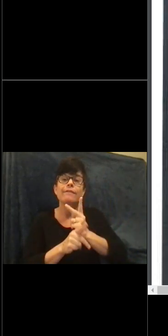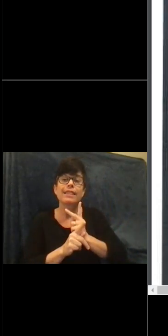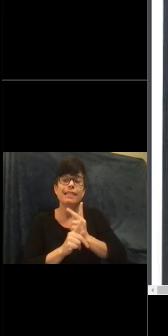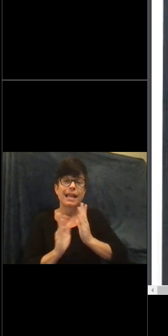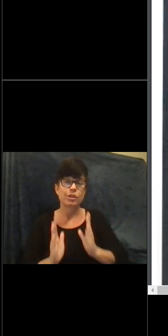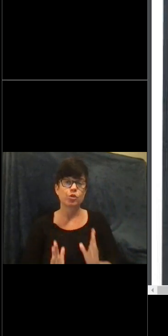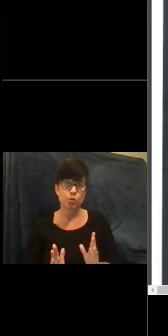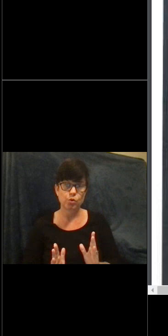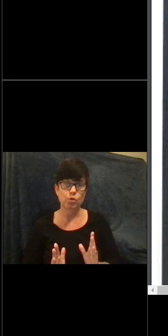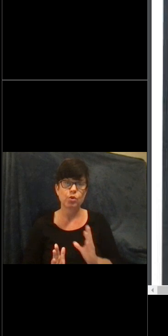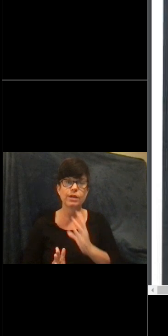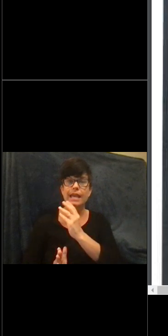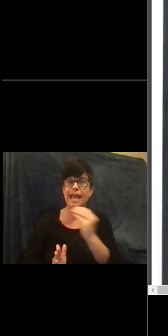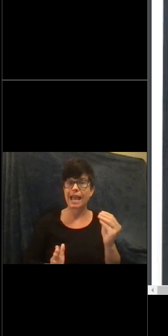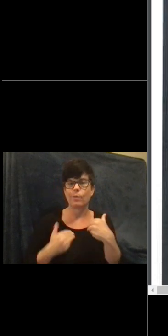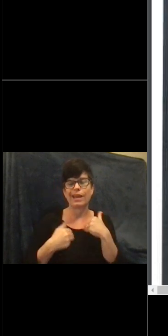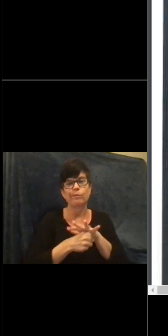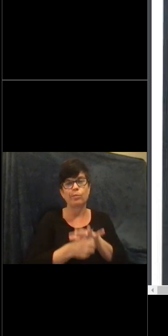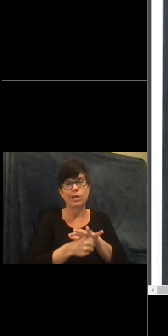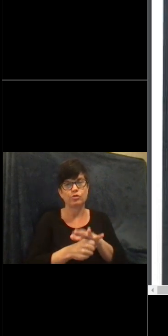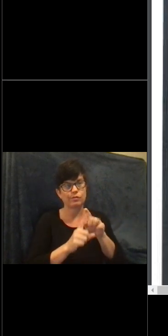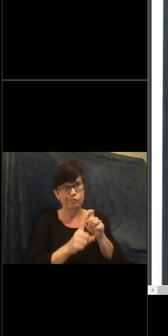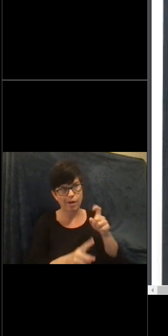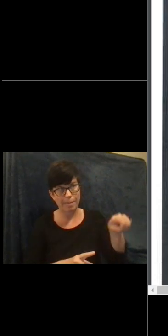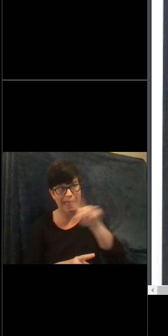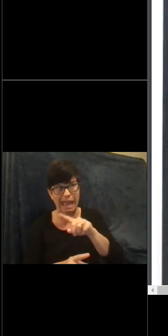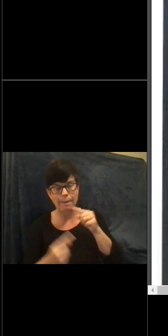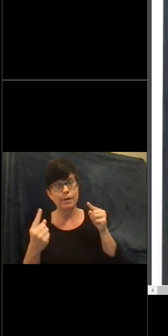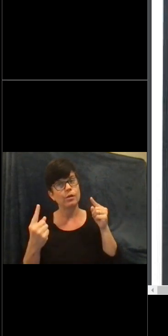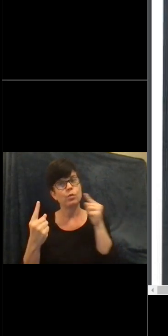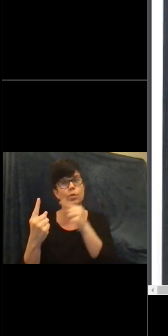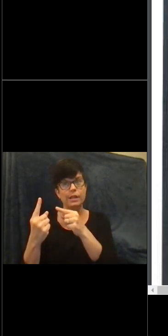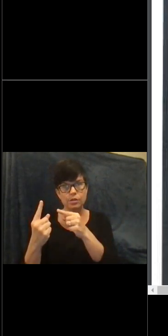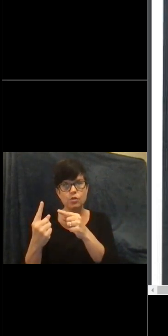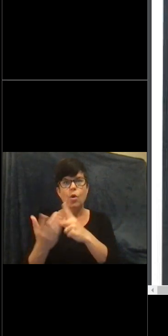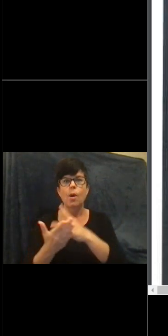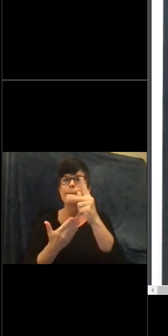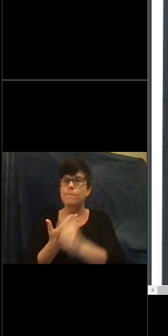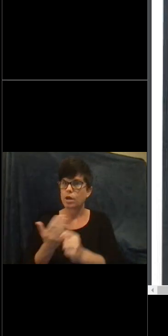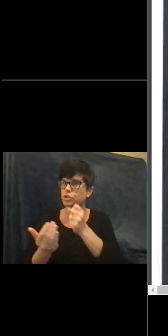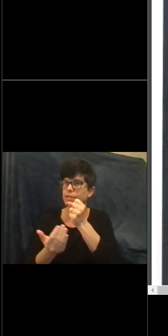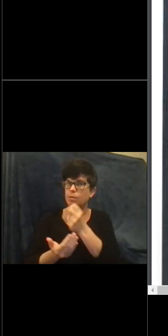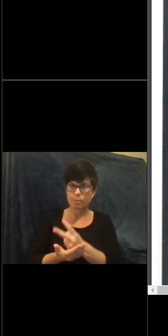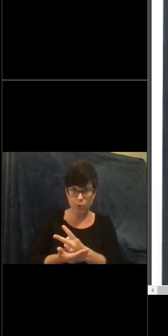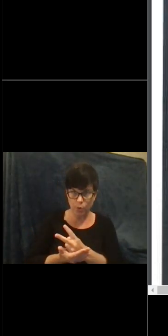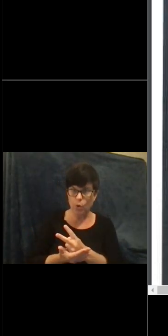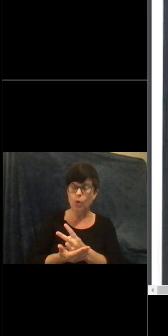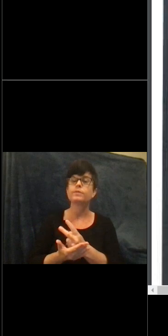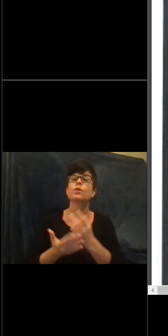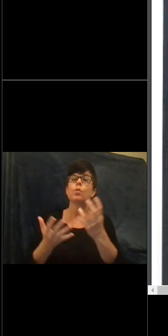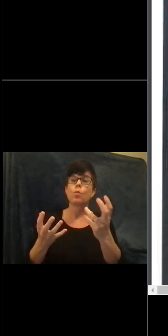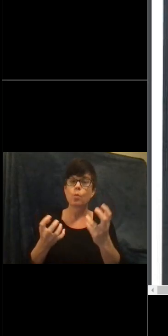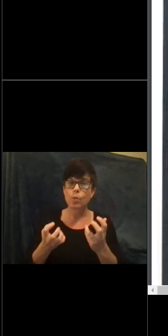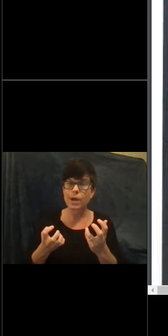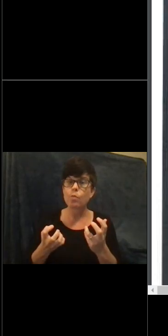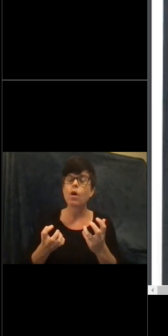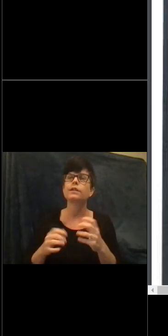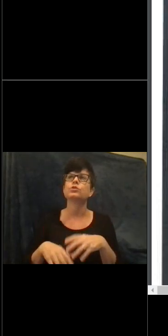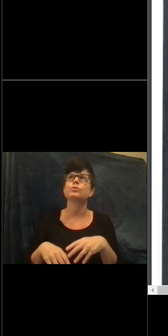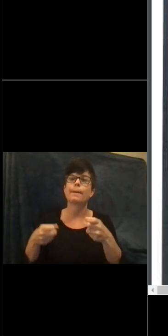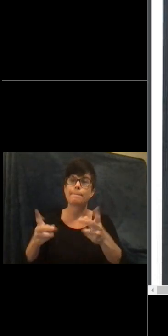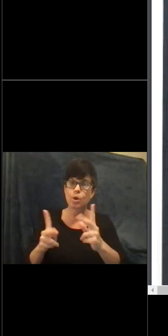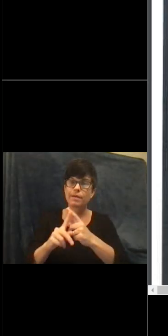project and we have lender pressures. So our goal is to get a project approved so that we can get into the building department. So there are certainly